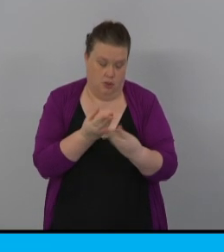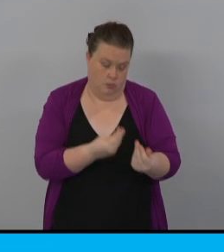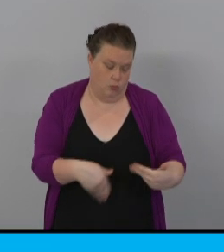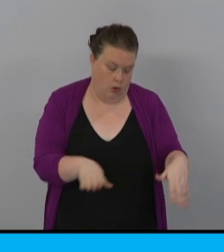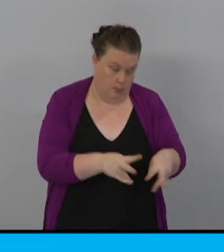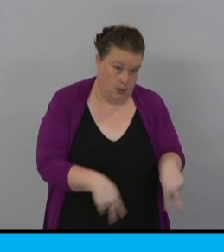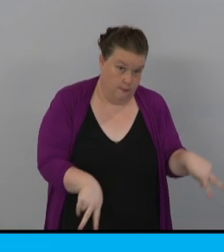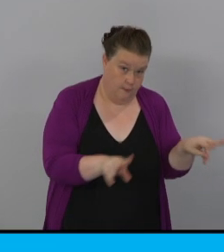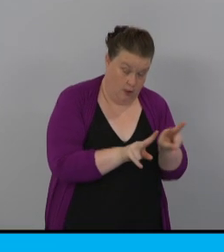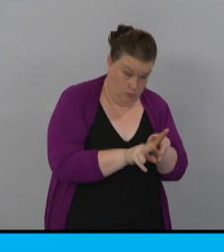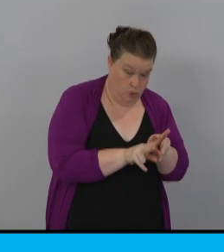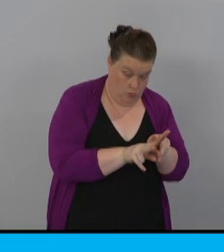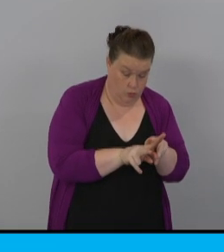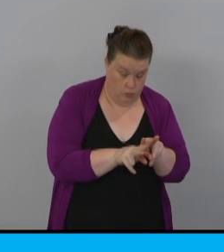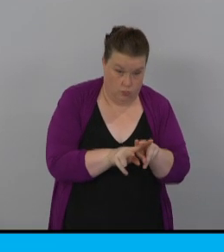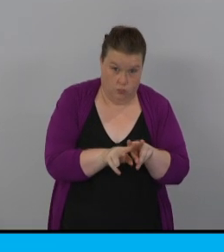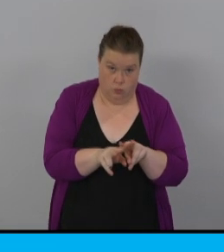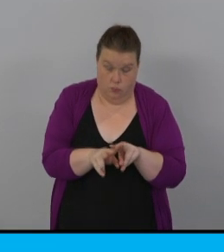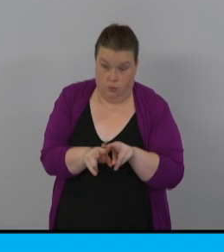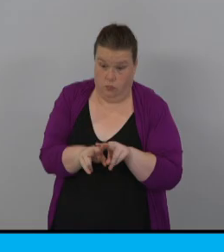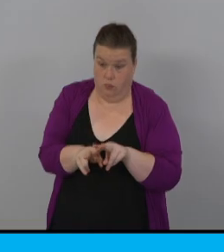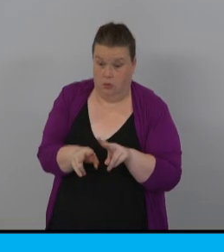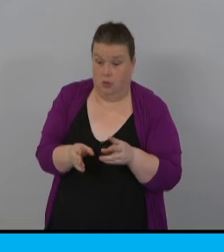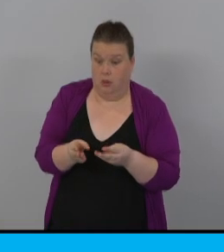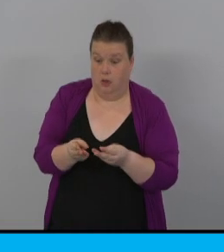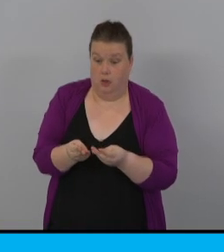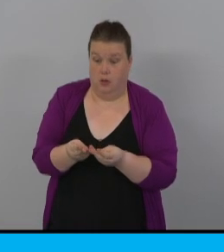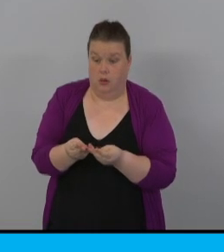value increases throughout the state. And